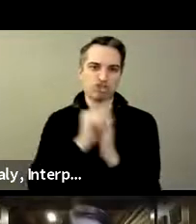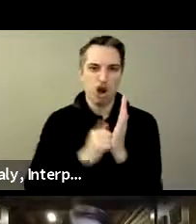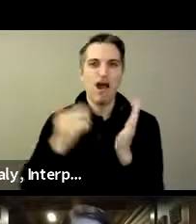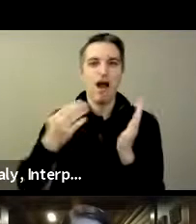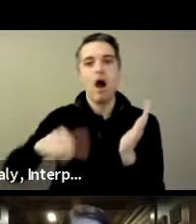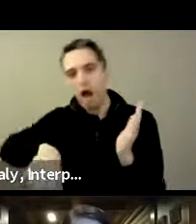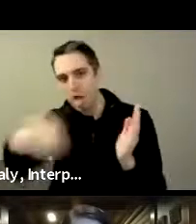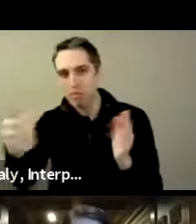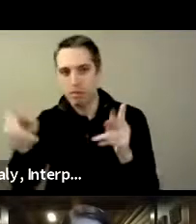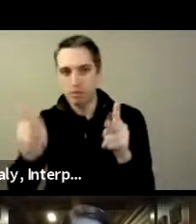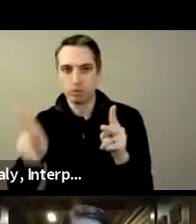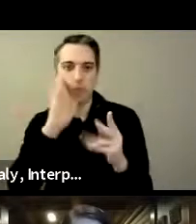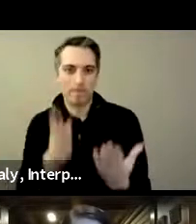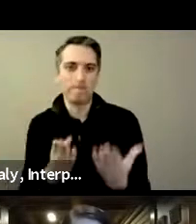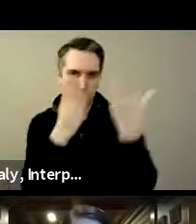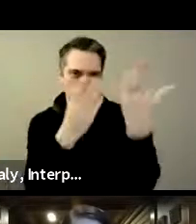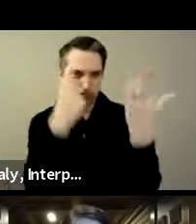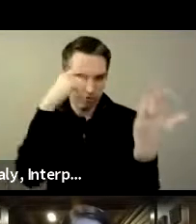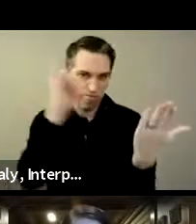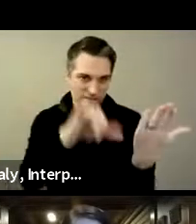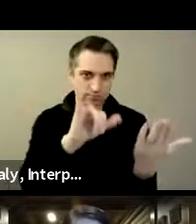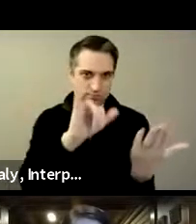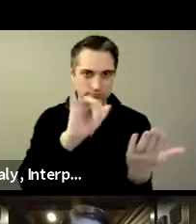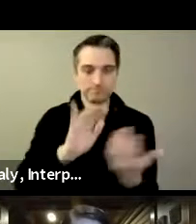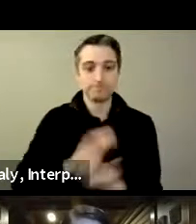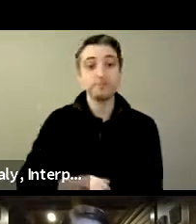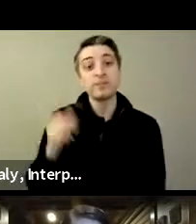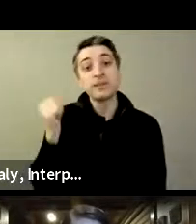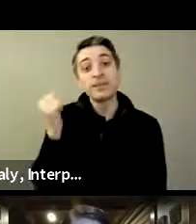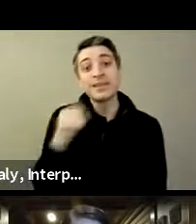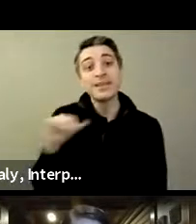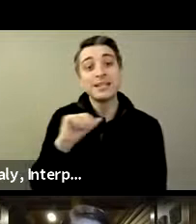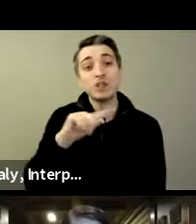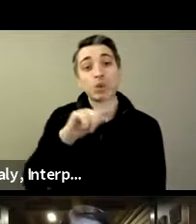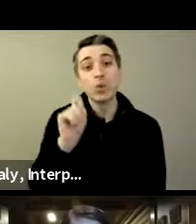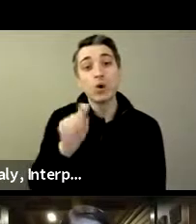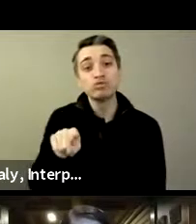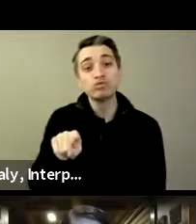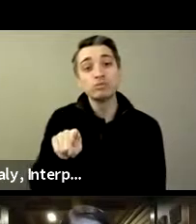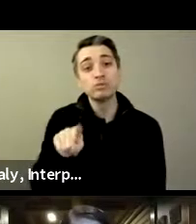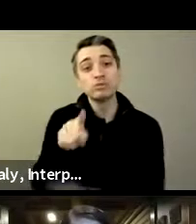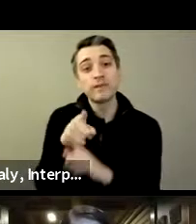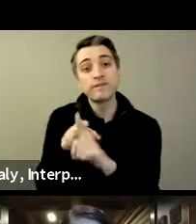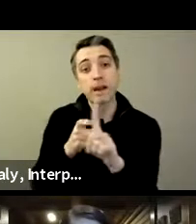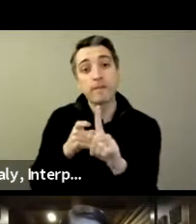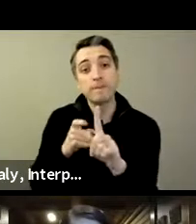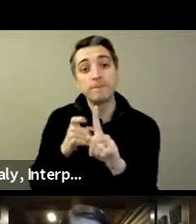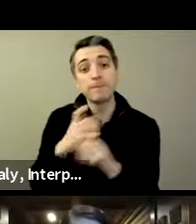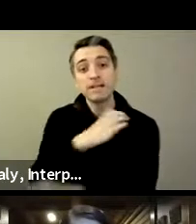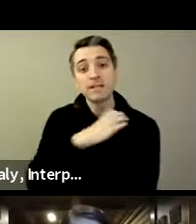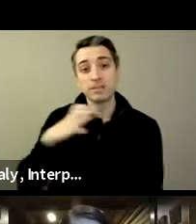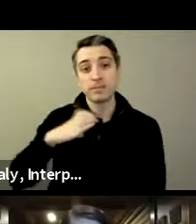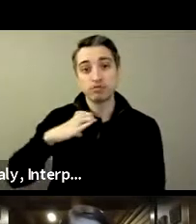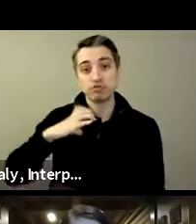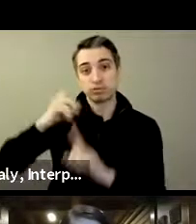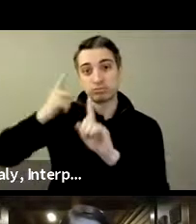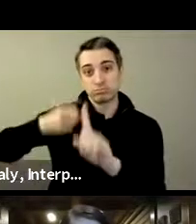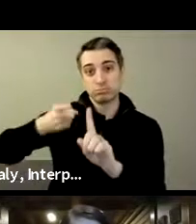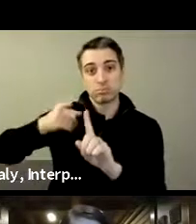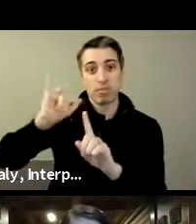good. Okay. Any questions from commissioners on that